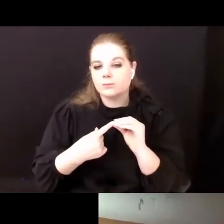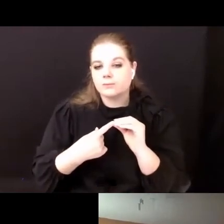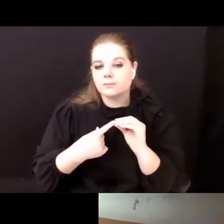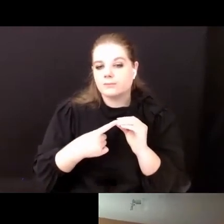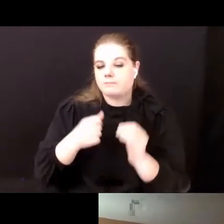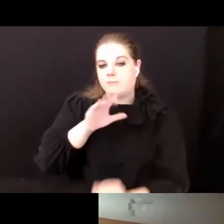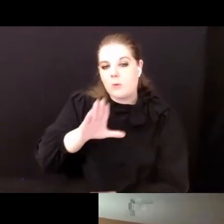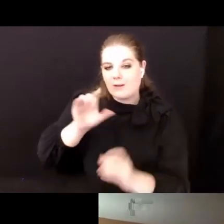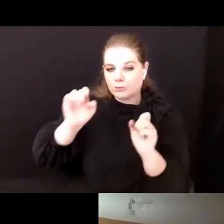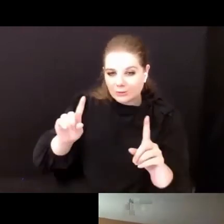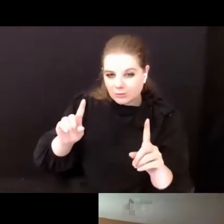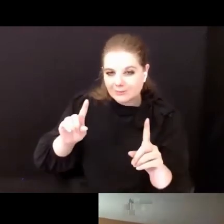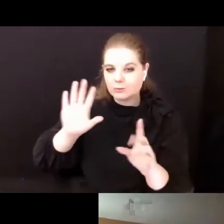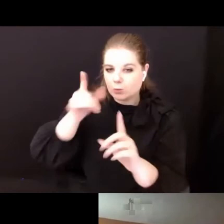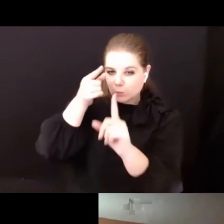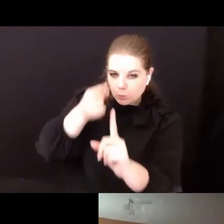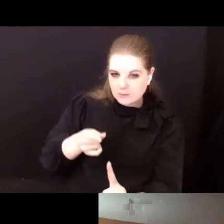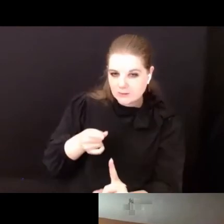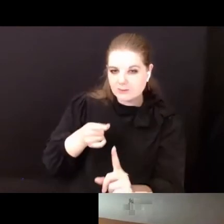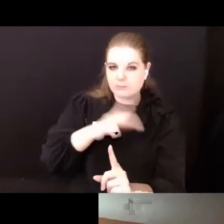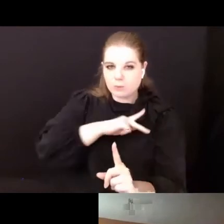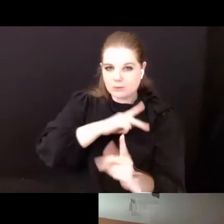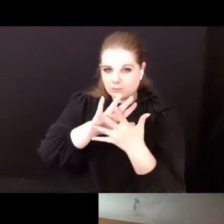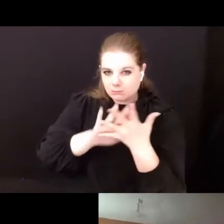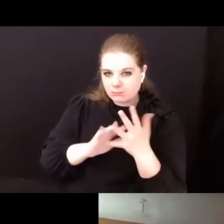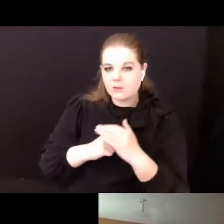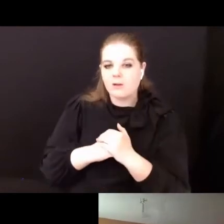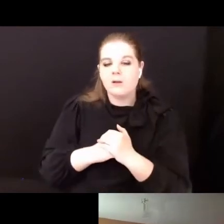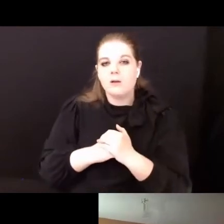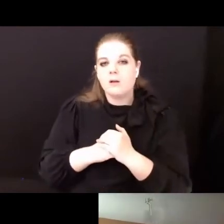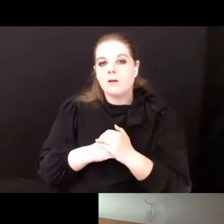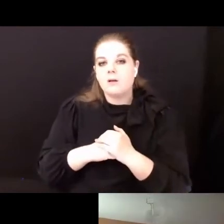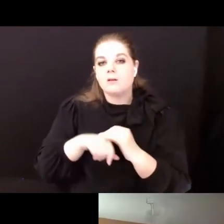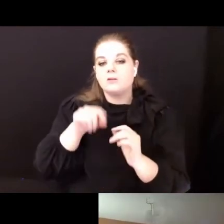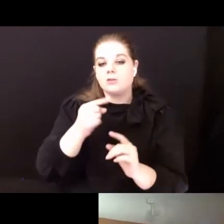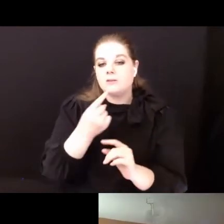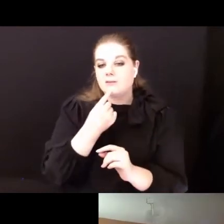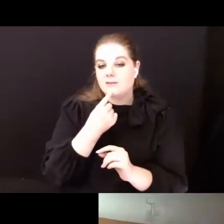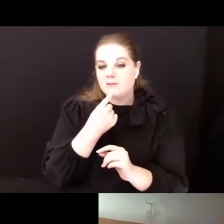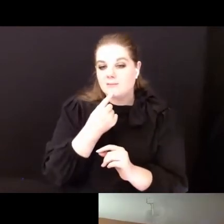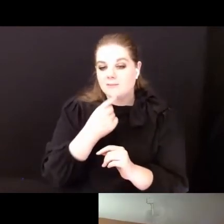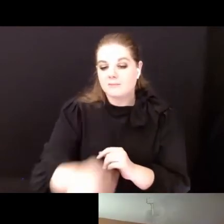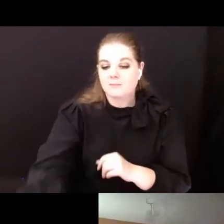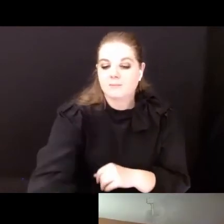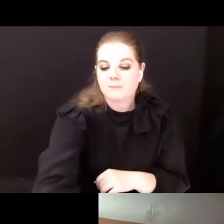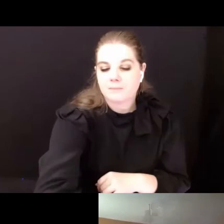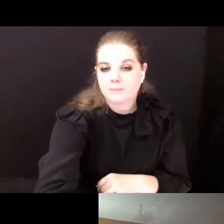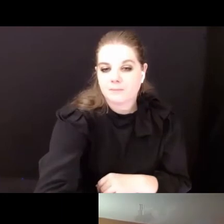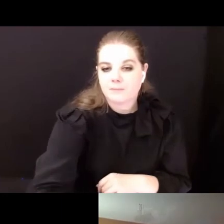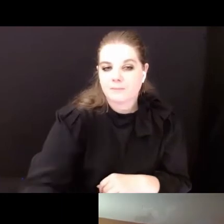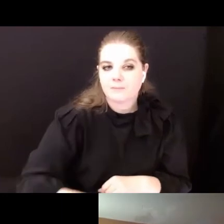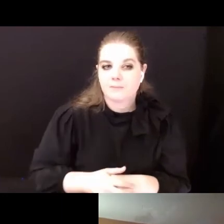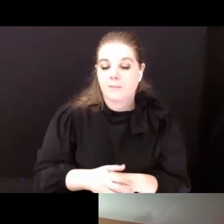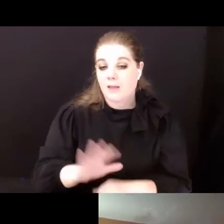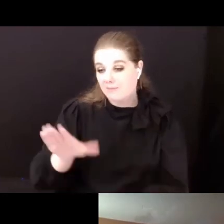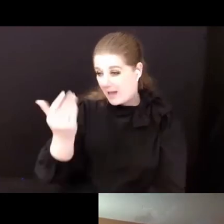personal stuff. And she said, I got about halfway through, she said, I know exactly